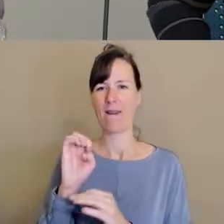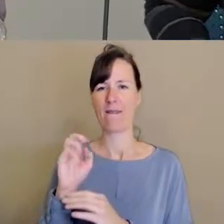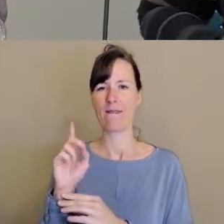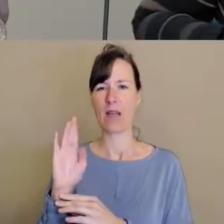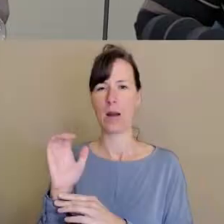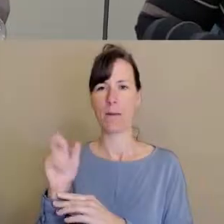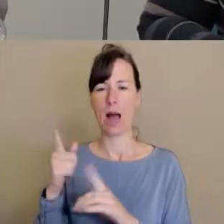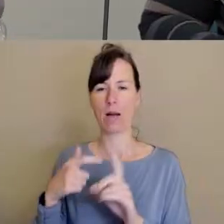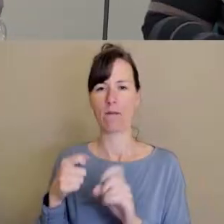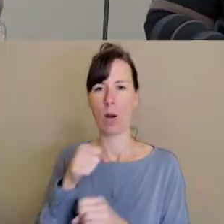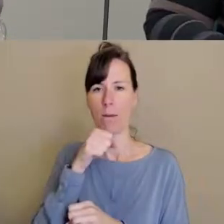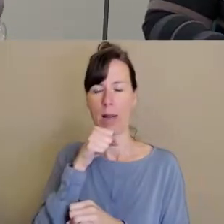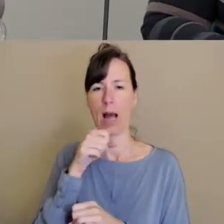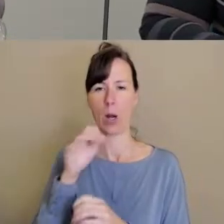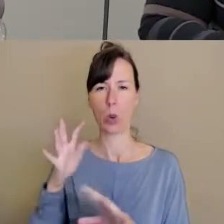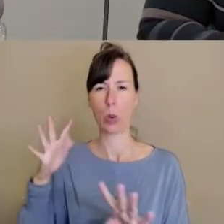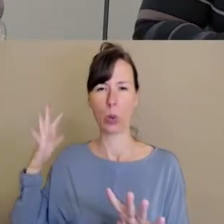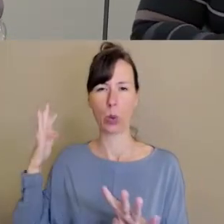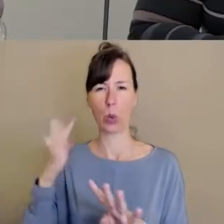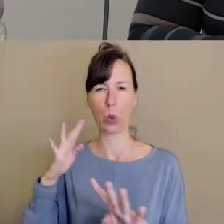Okay.